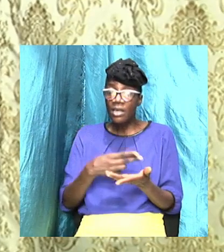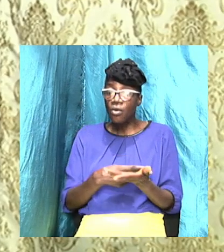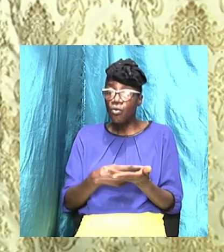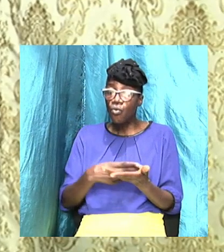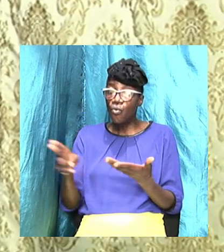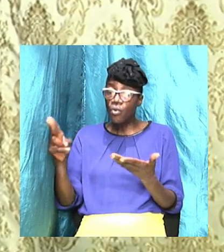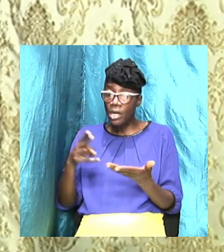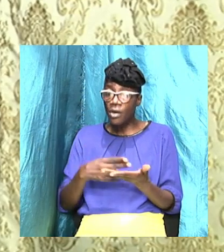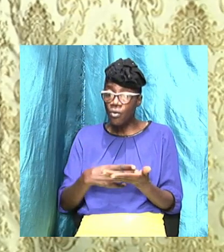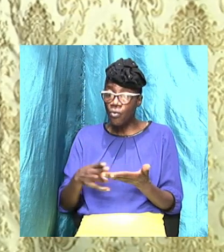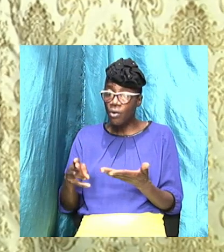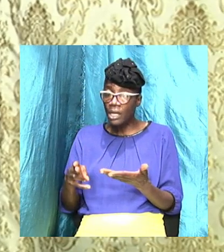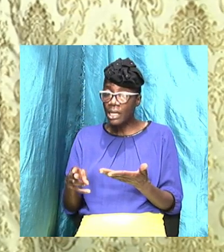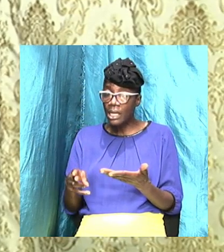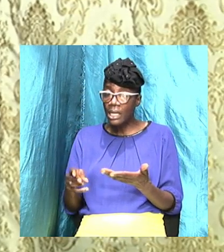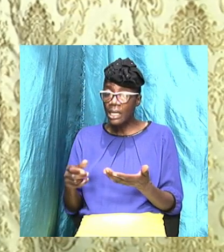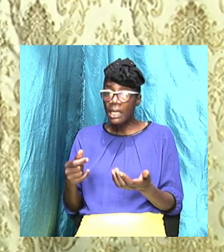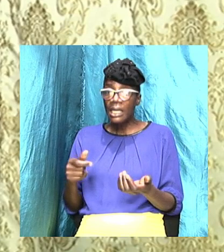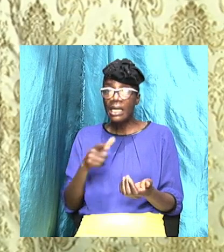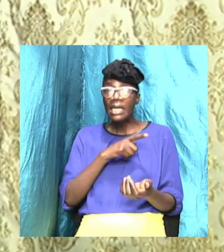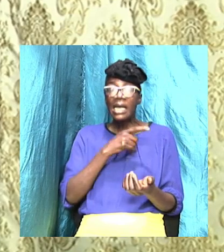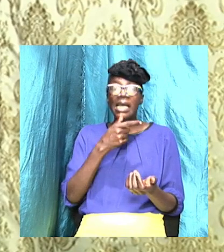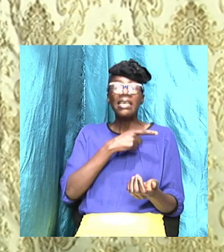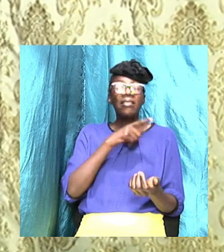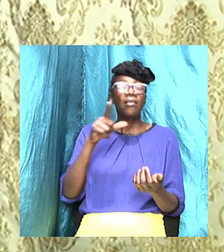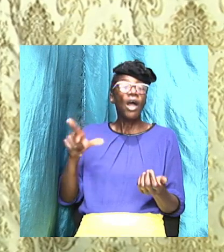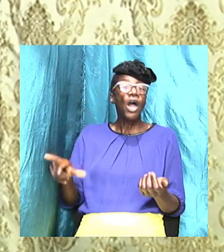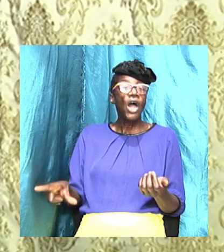is the Lord.